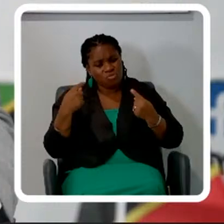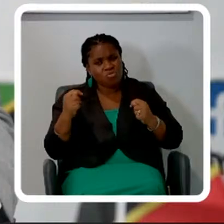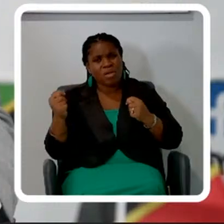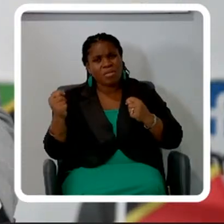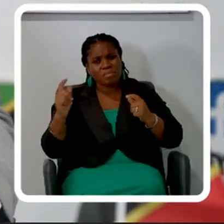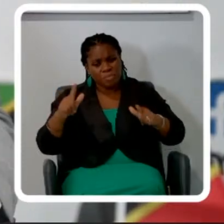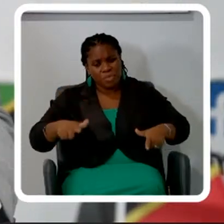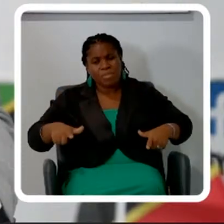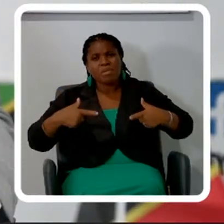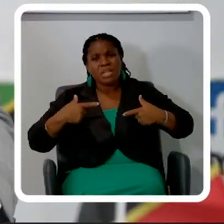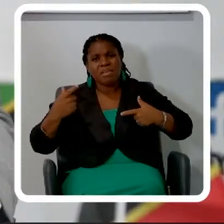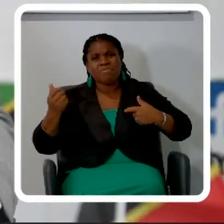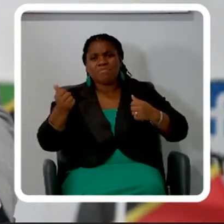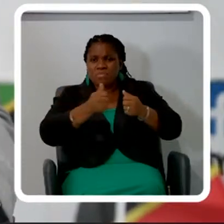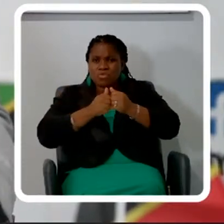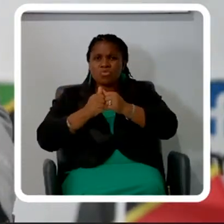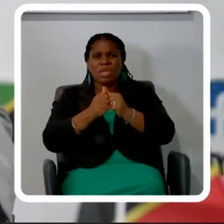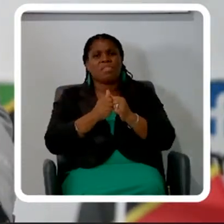with Palestine.